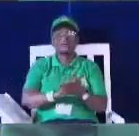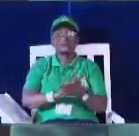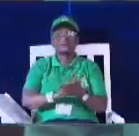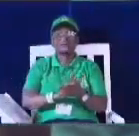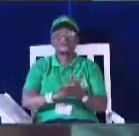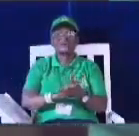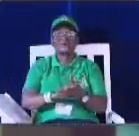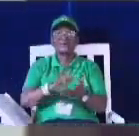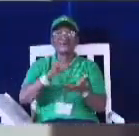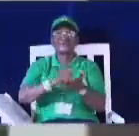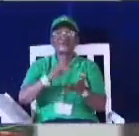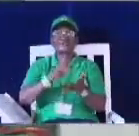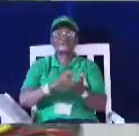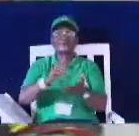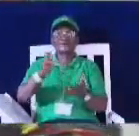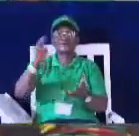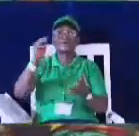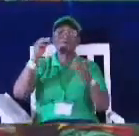Aronsiola.